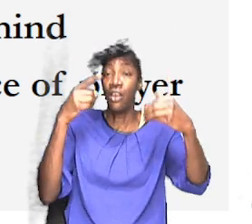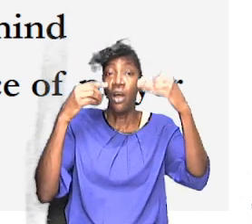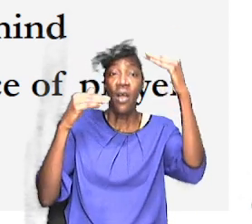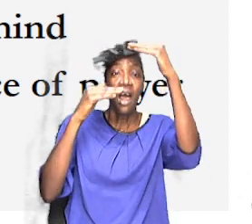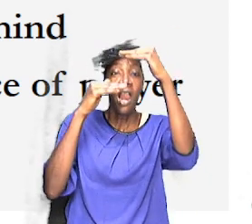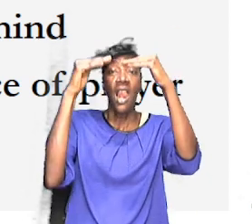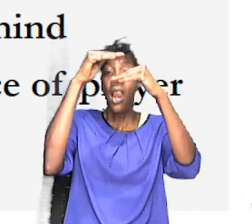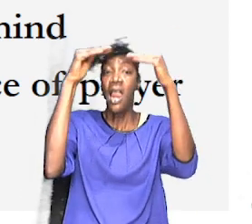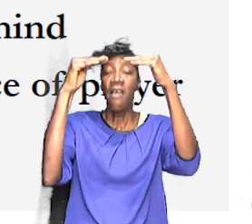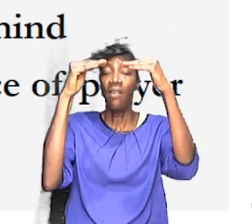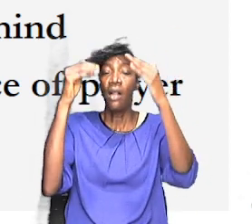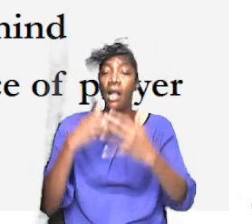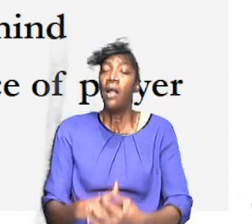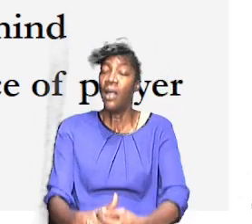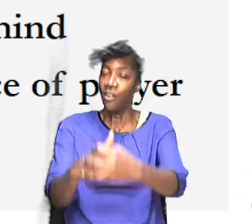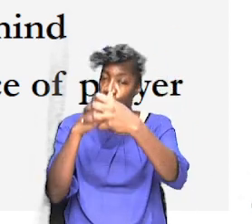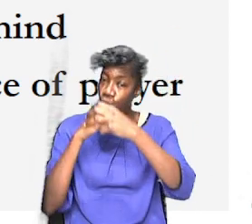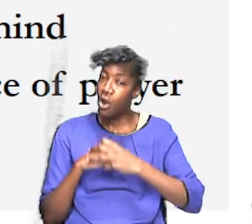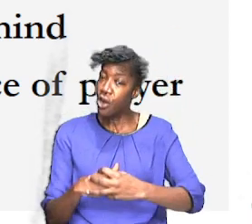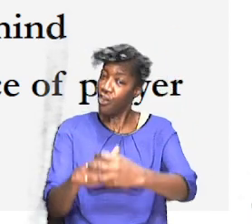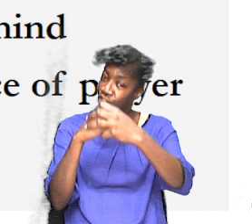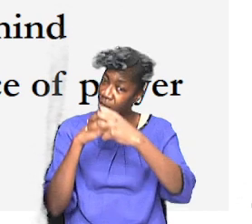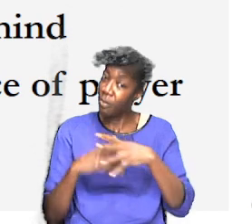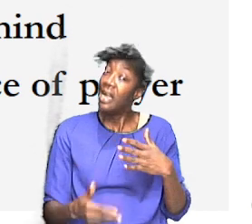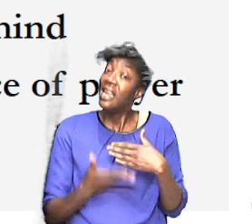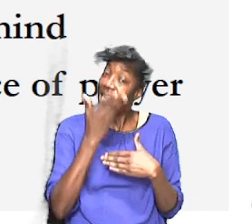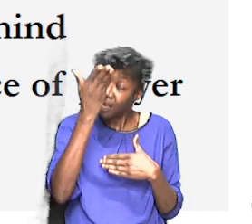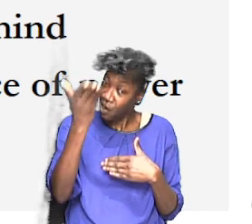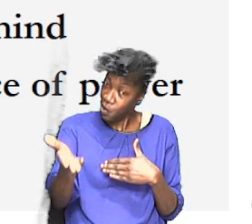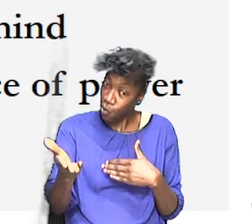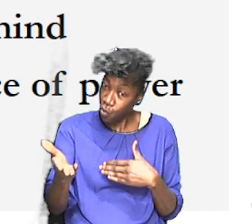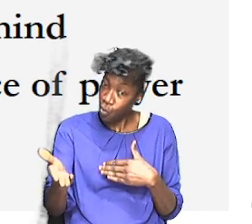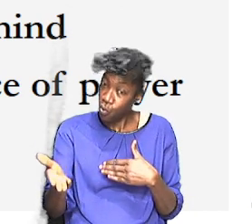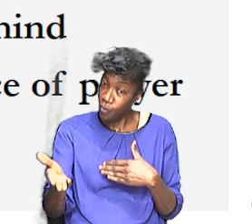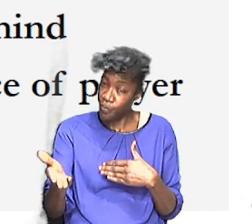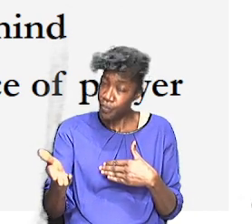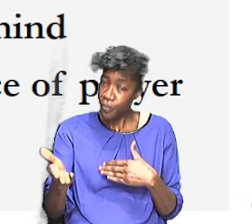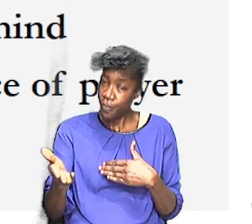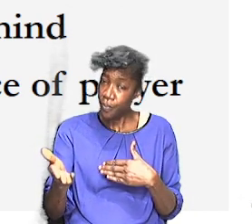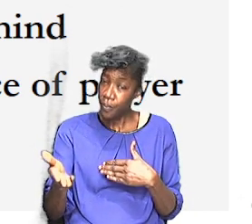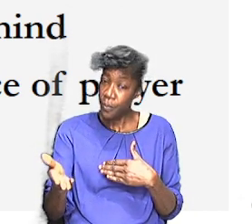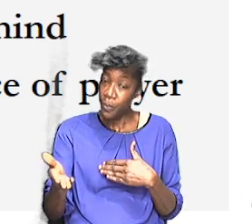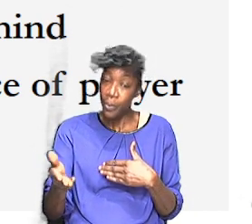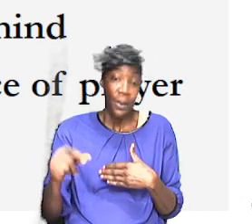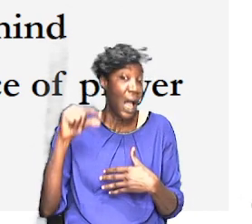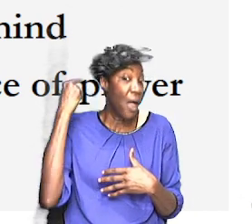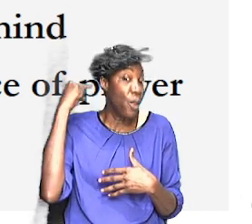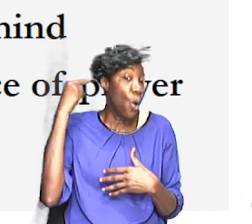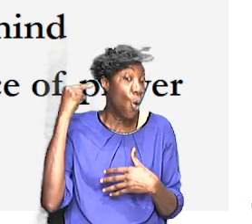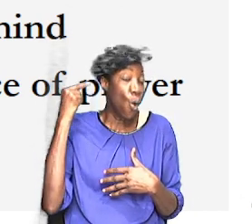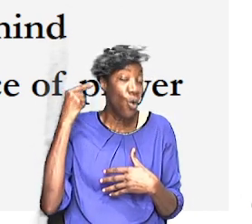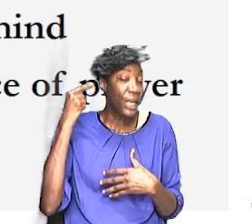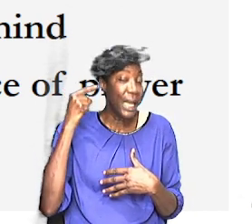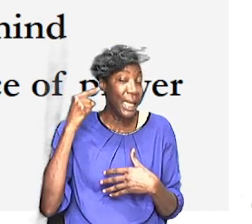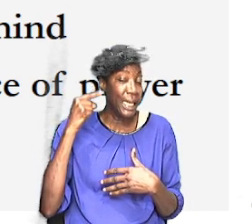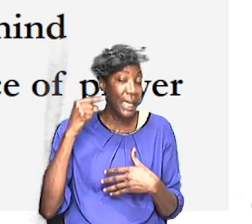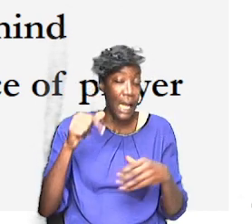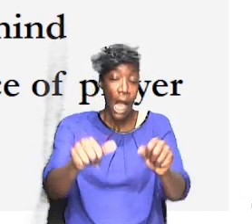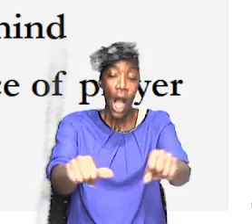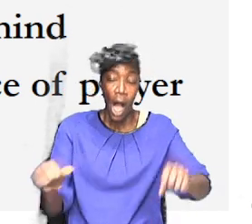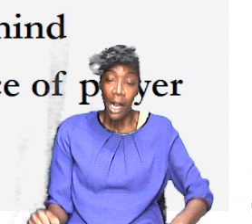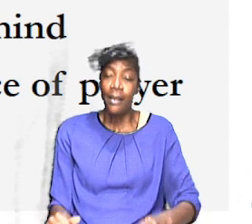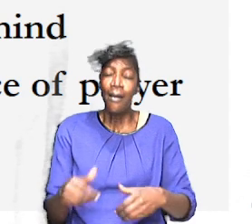worship. Can I tell somebody something? And I did say last week that is exactly golden altar of incense that we